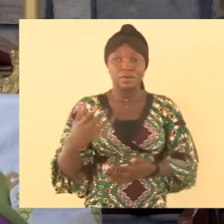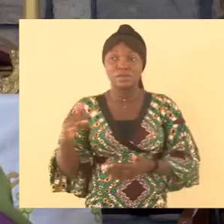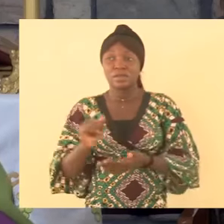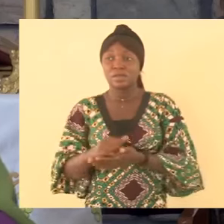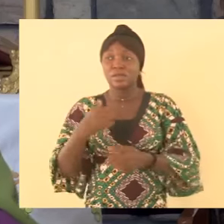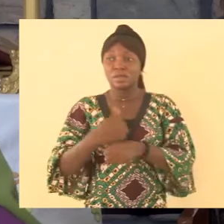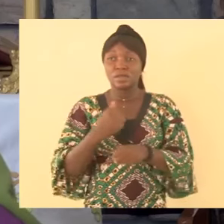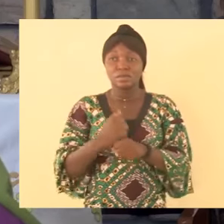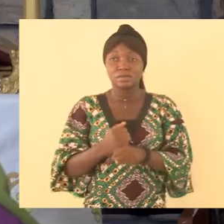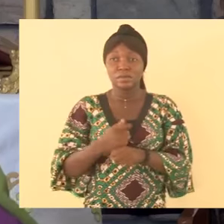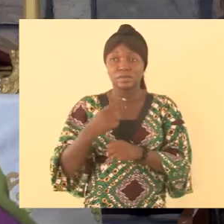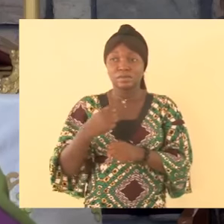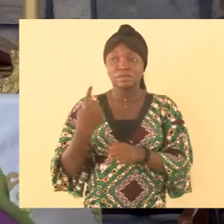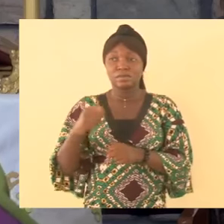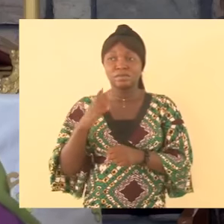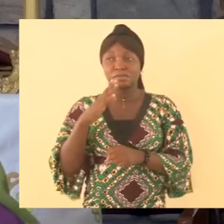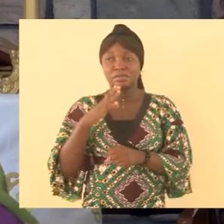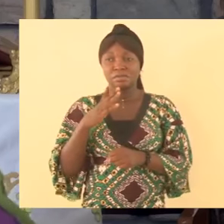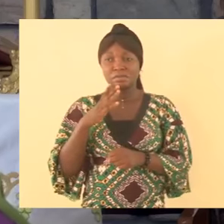people will bring things that are meant for the dustbin.